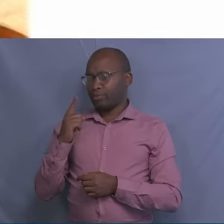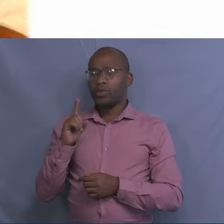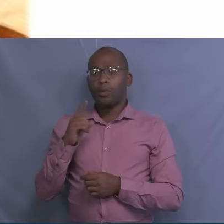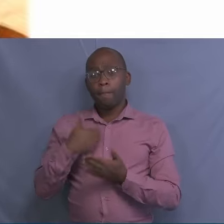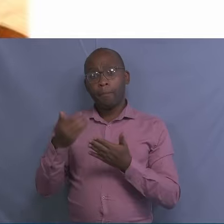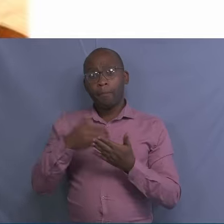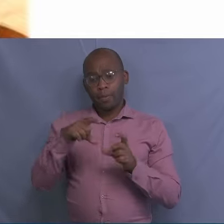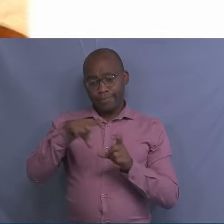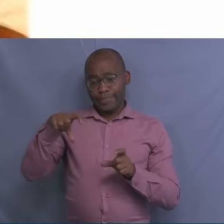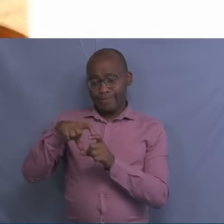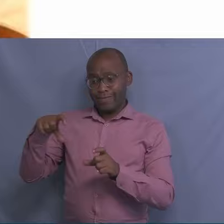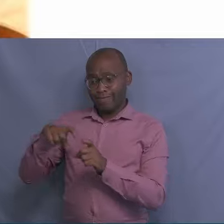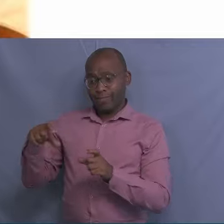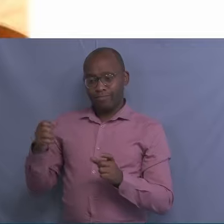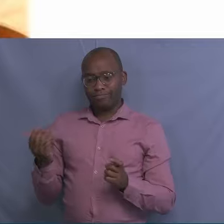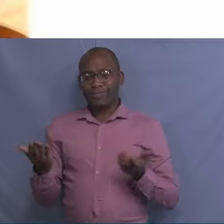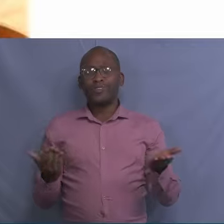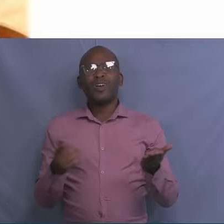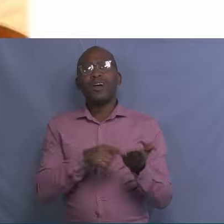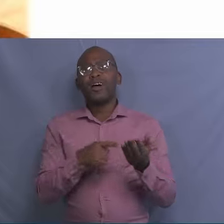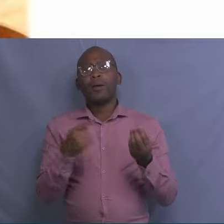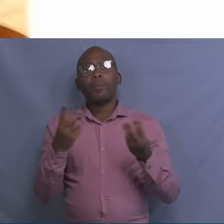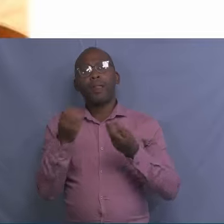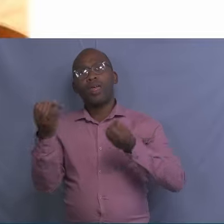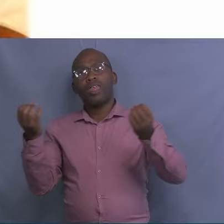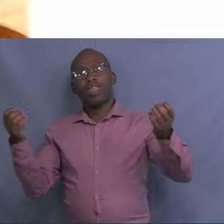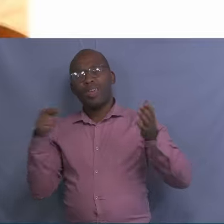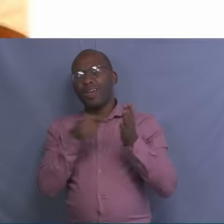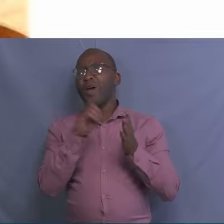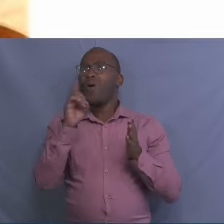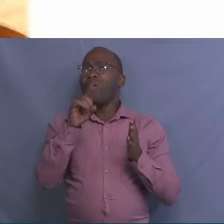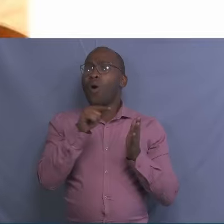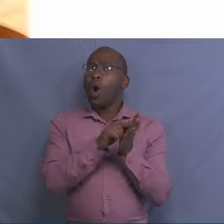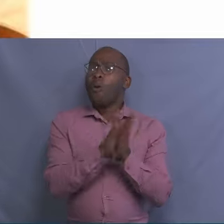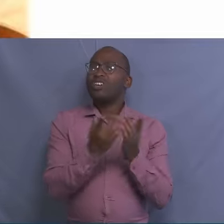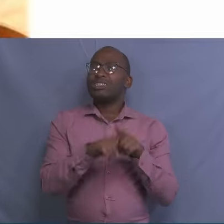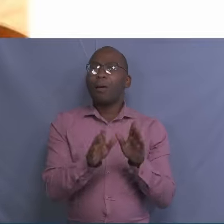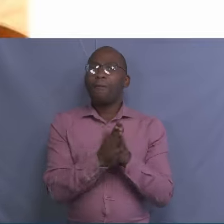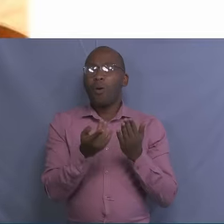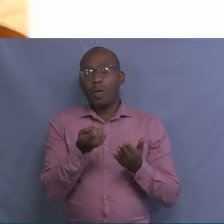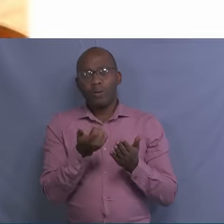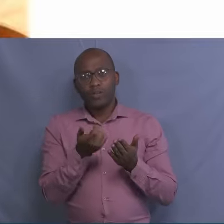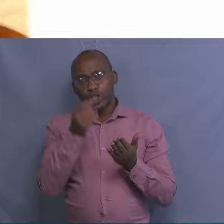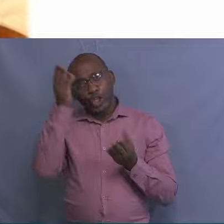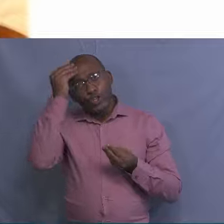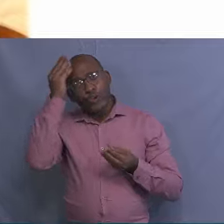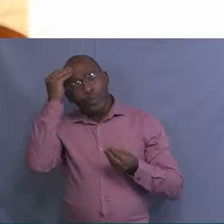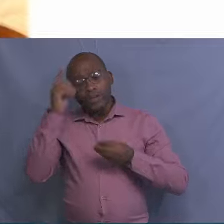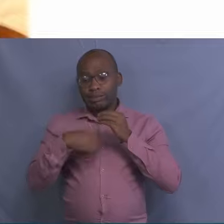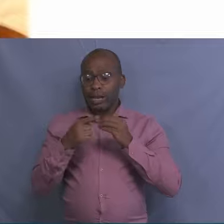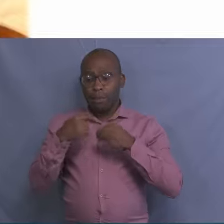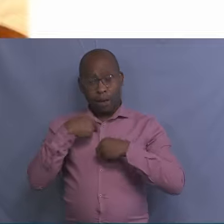and product packaging. A brochure is a thin booklet that provides the reader with information about the